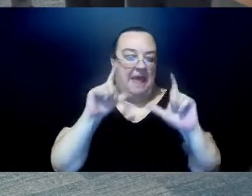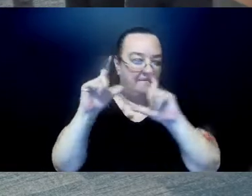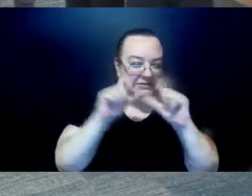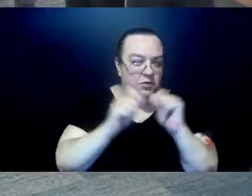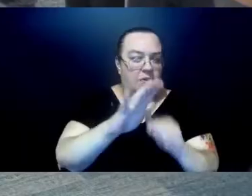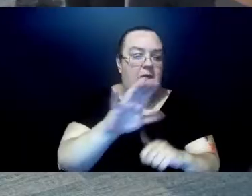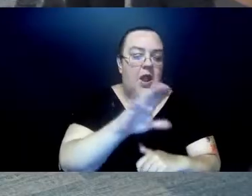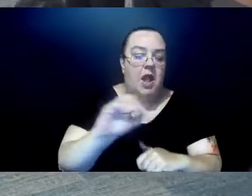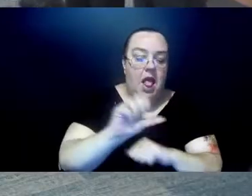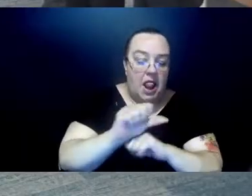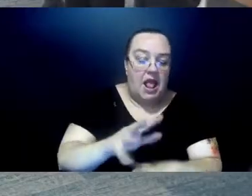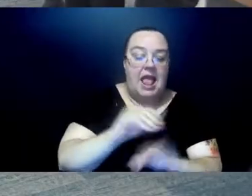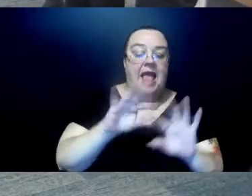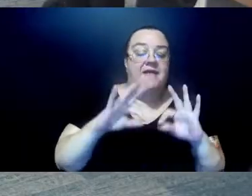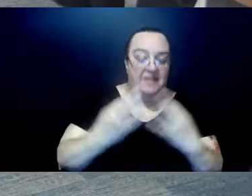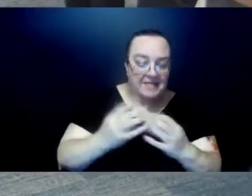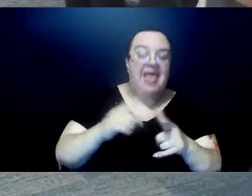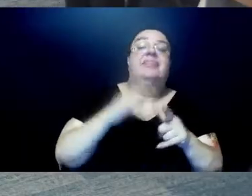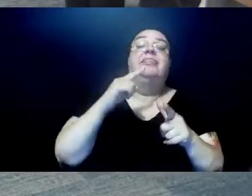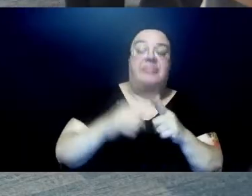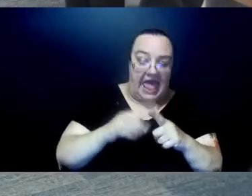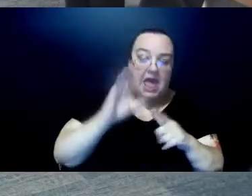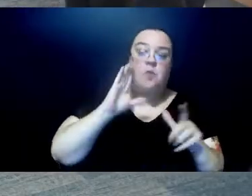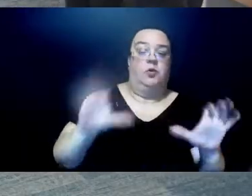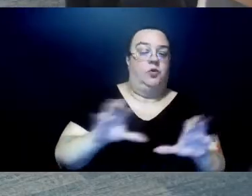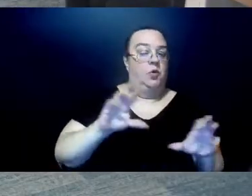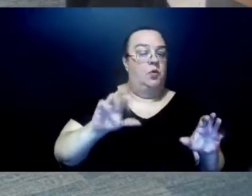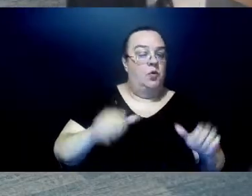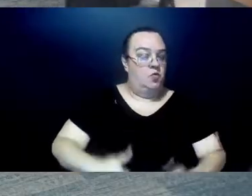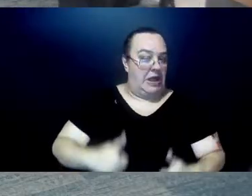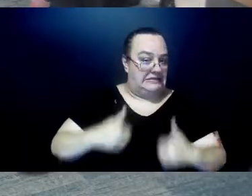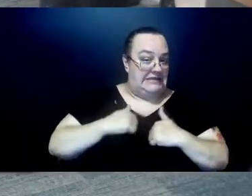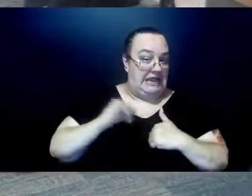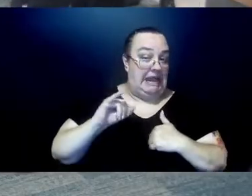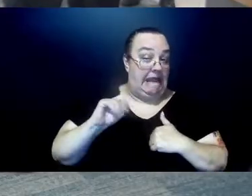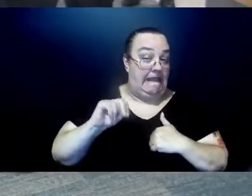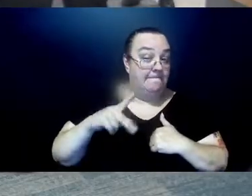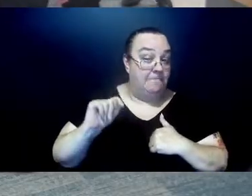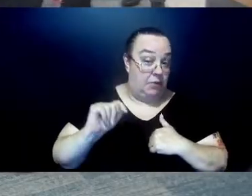and then we'll get to resident input. Council, do you want to?